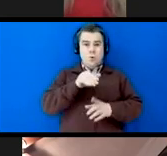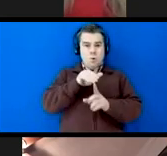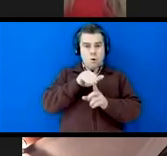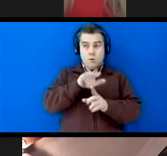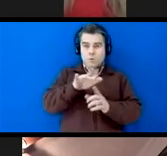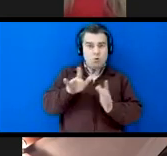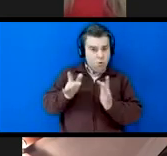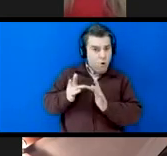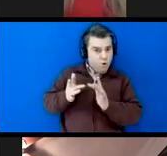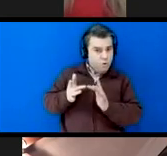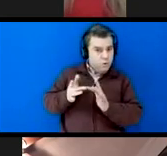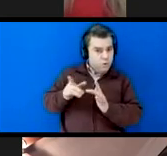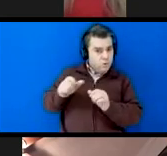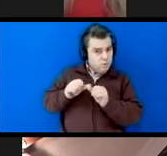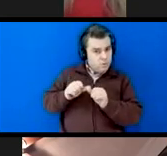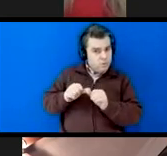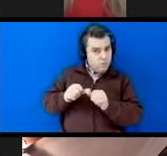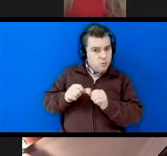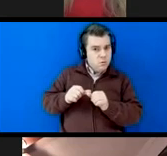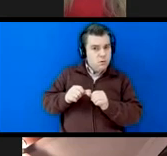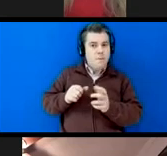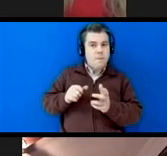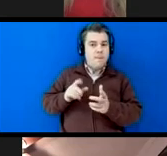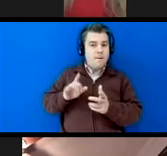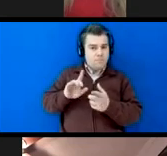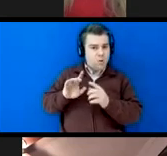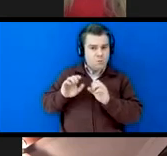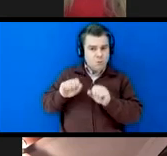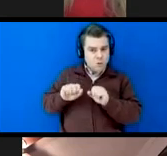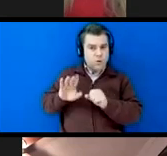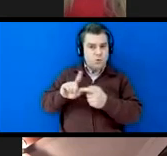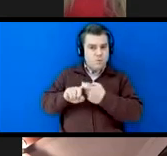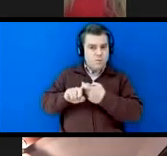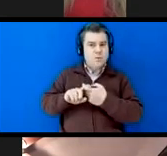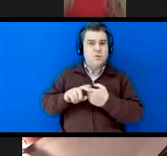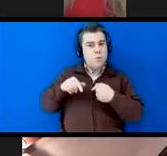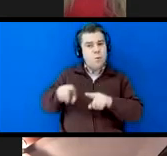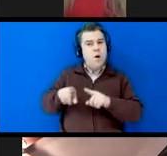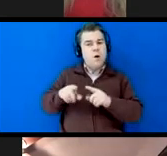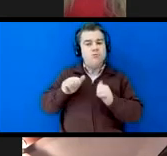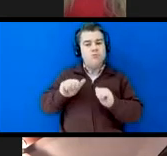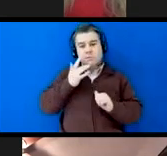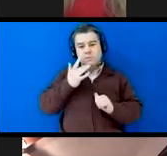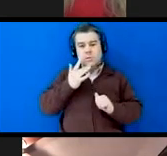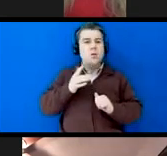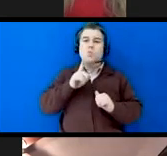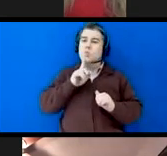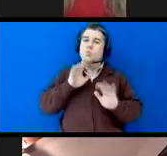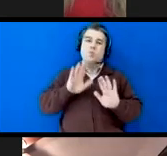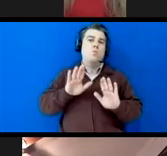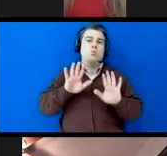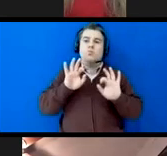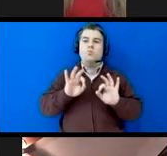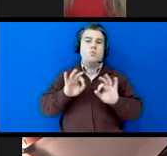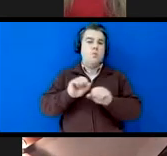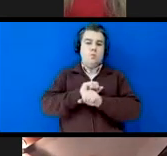touch with your prospect, your friend, during this whole process of trying the sample. It works extremely well when you're involved,